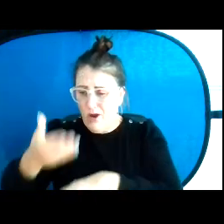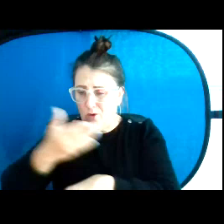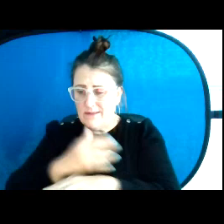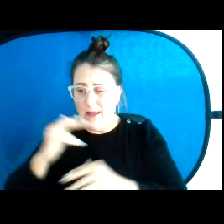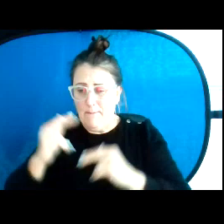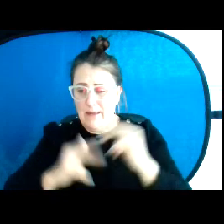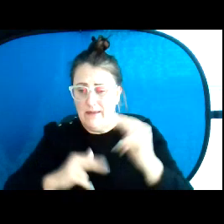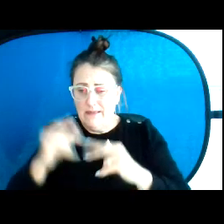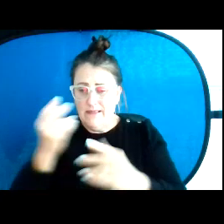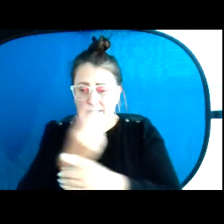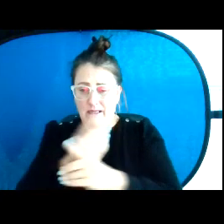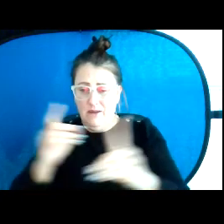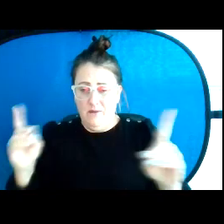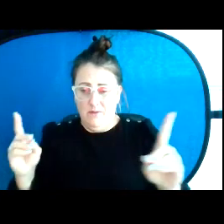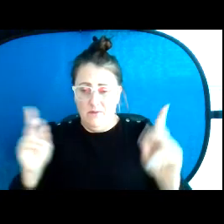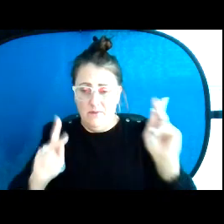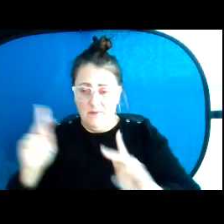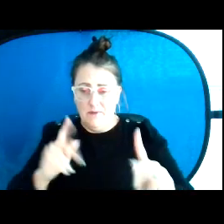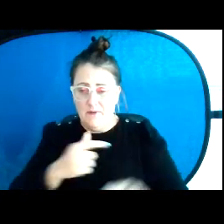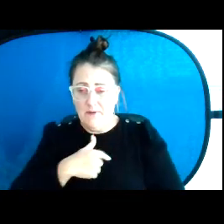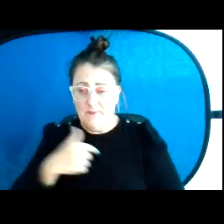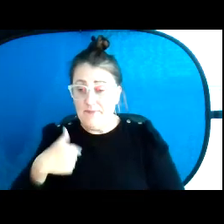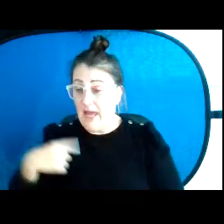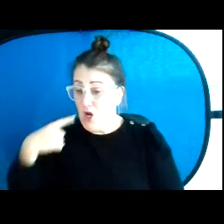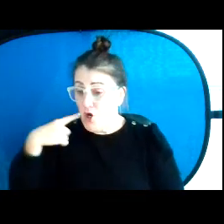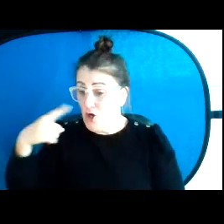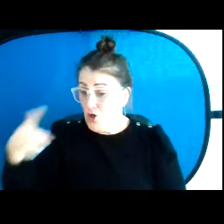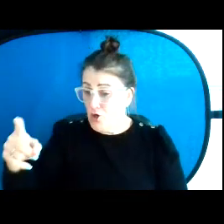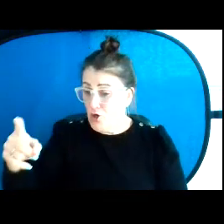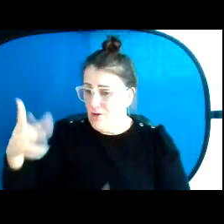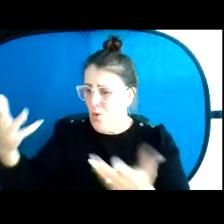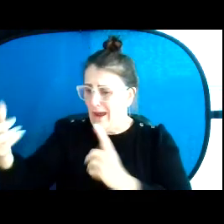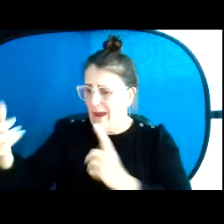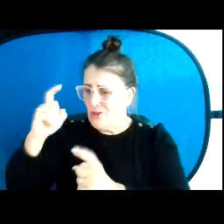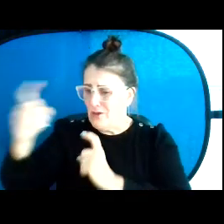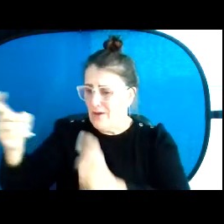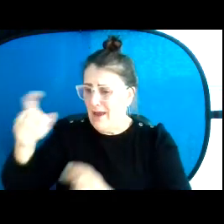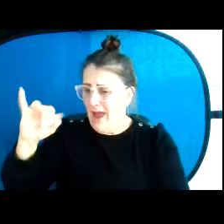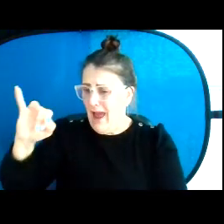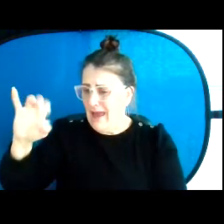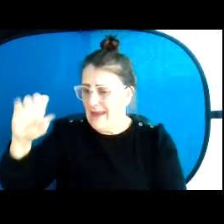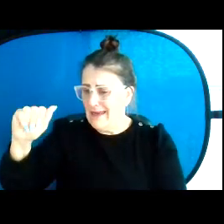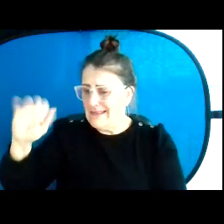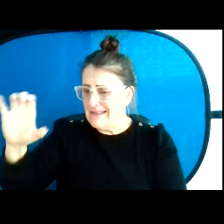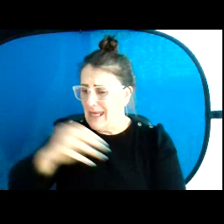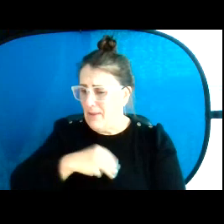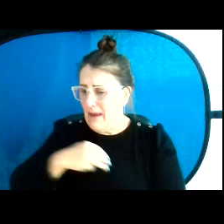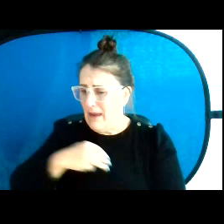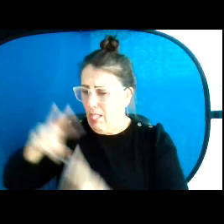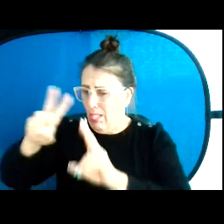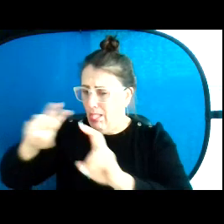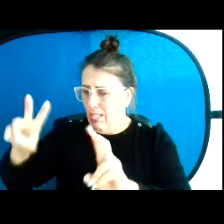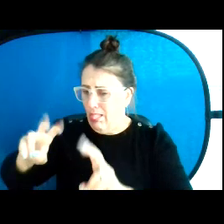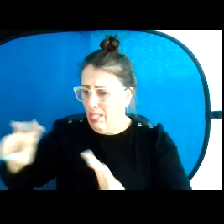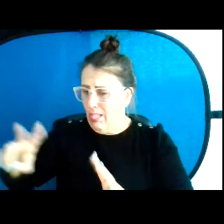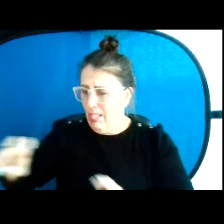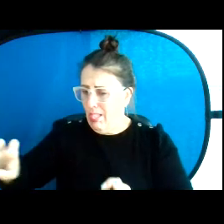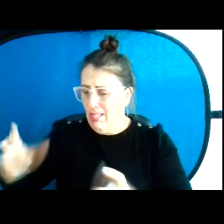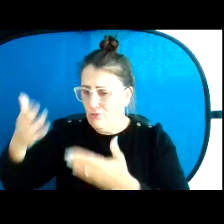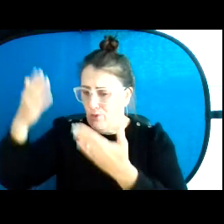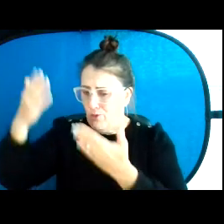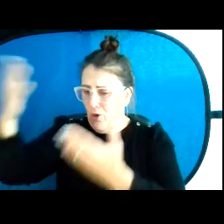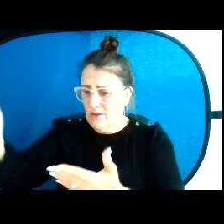us? I heard from Beverly Mitchell. I asked her, what did we contribute as IEAC members as we're critiquing some of these proposals? What she